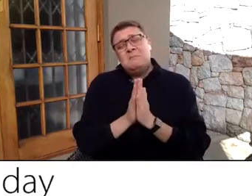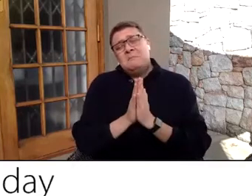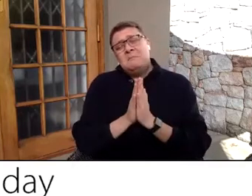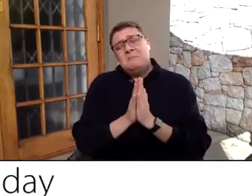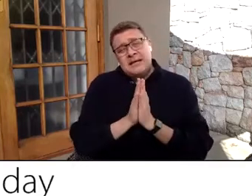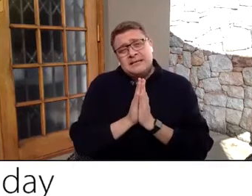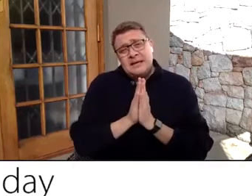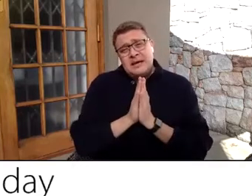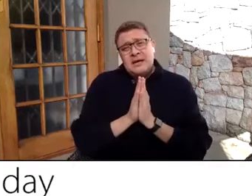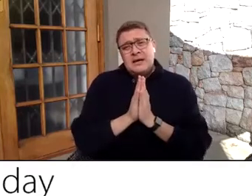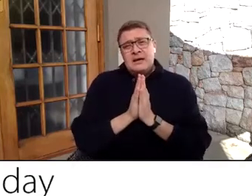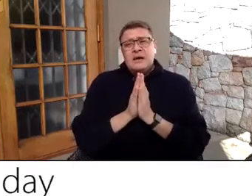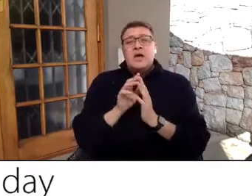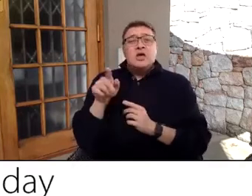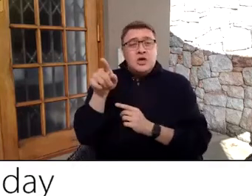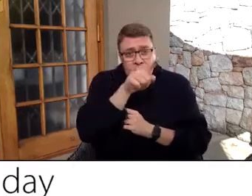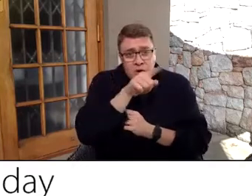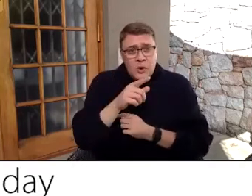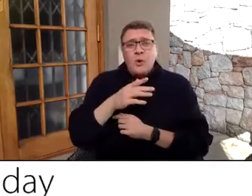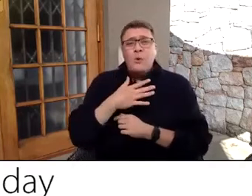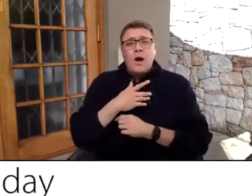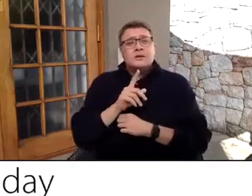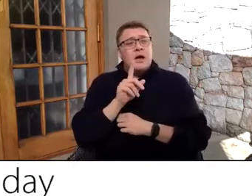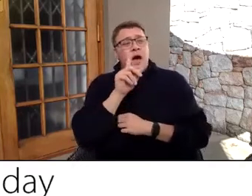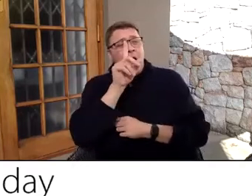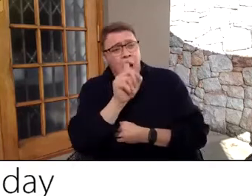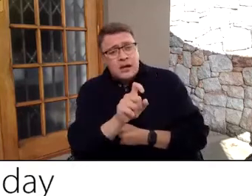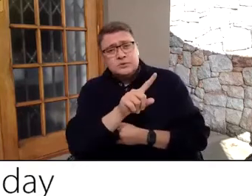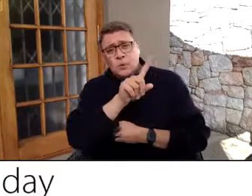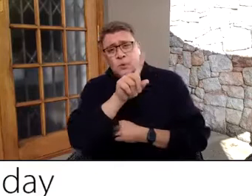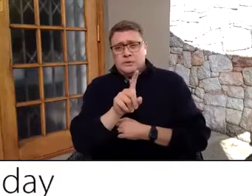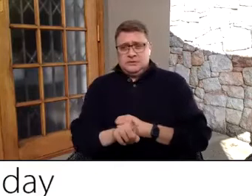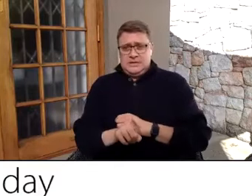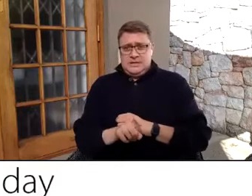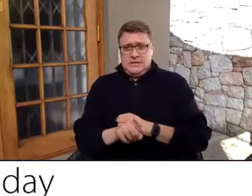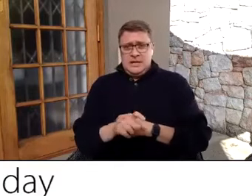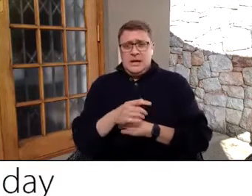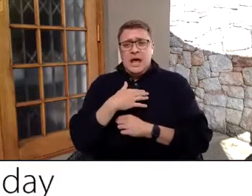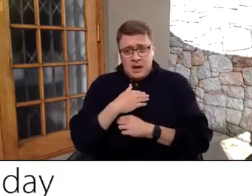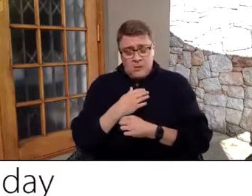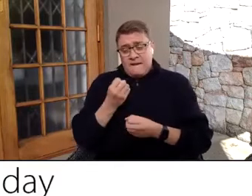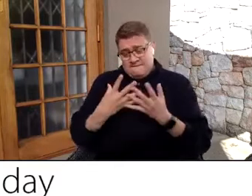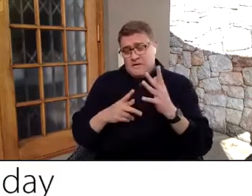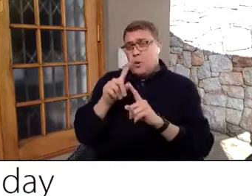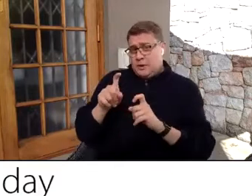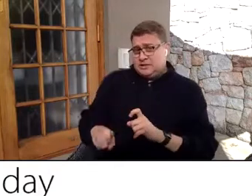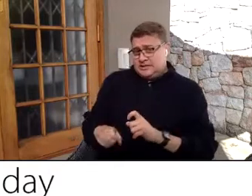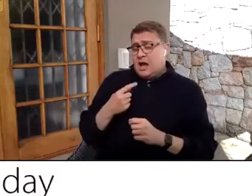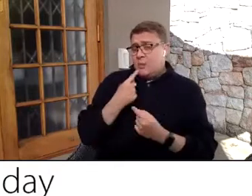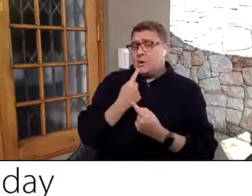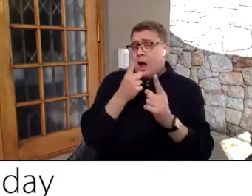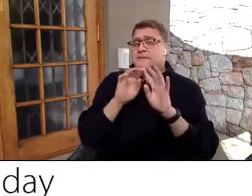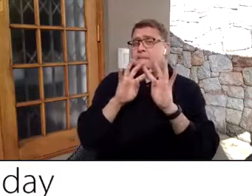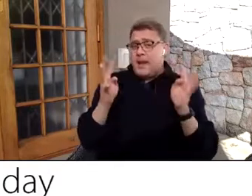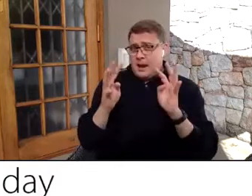any questions that you would like to have asked. We've got a couple, and I'm going to ask them now to our panelists, but you